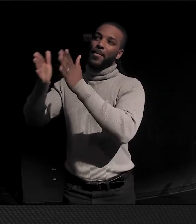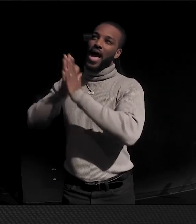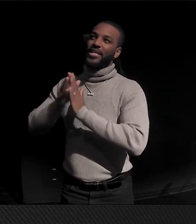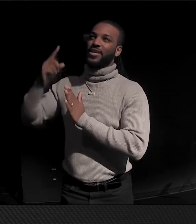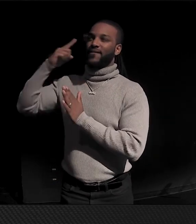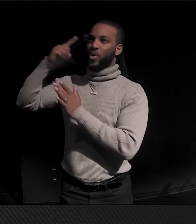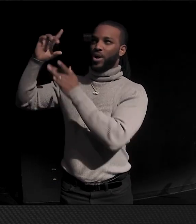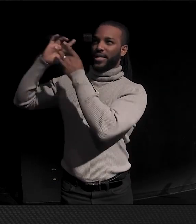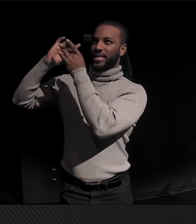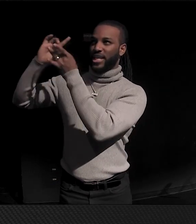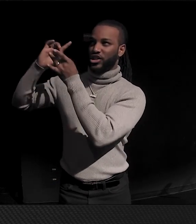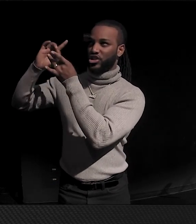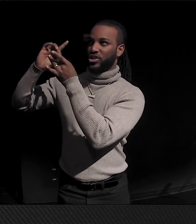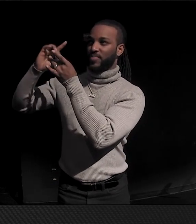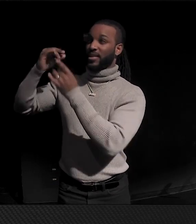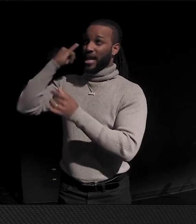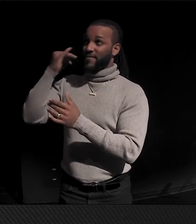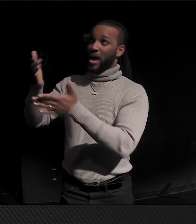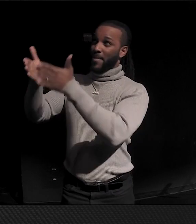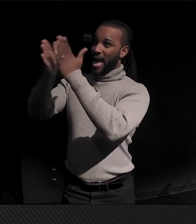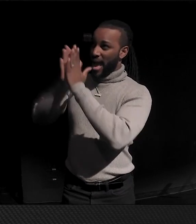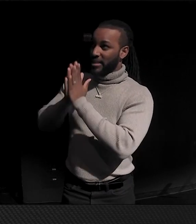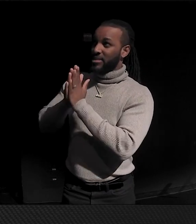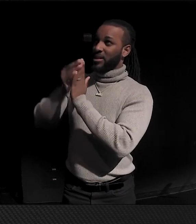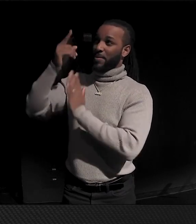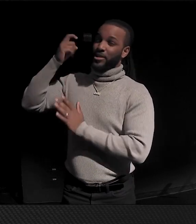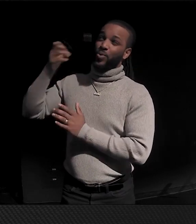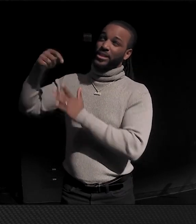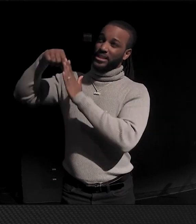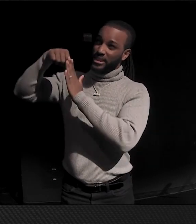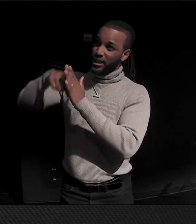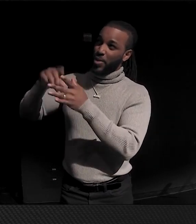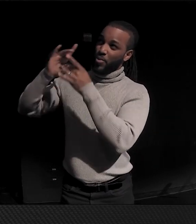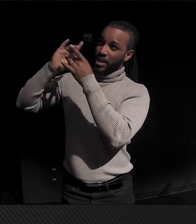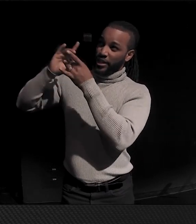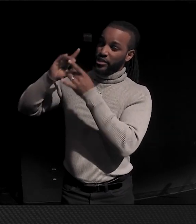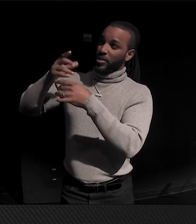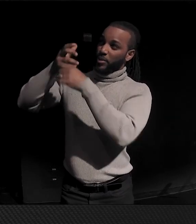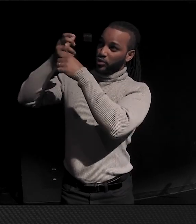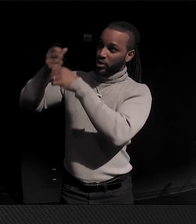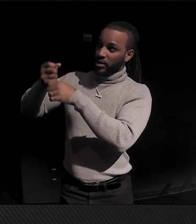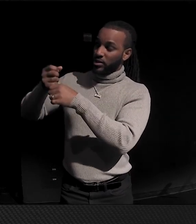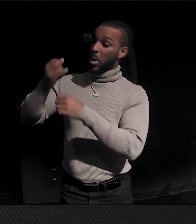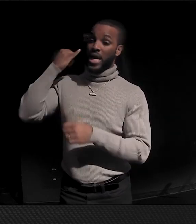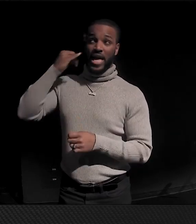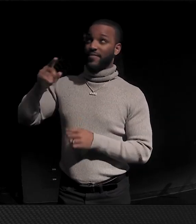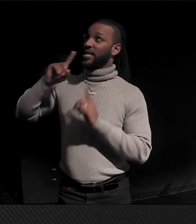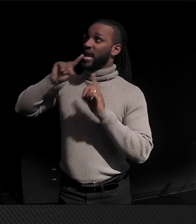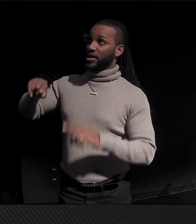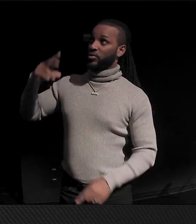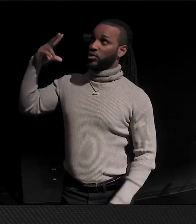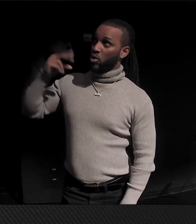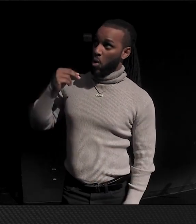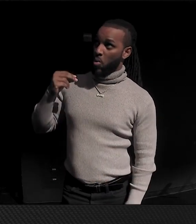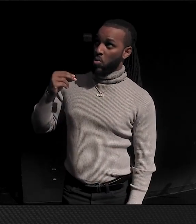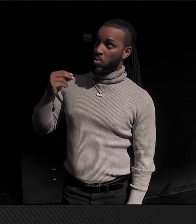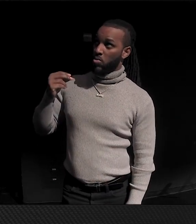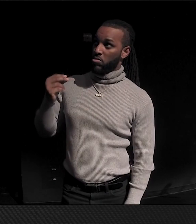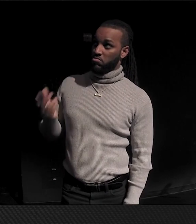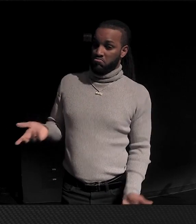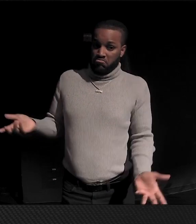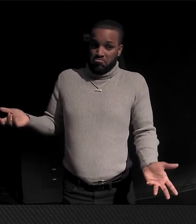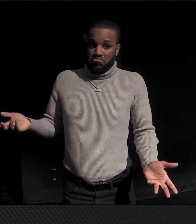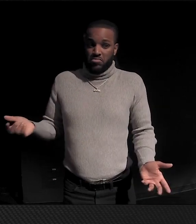And if I'm asking out of relationship and trust, then again, when I don't get what I want,